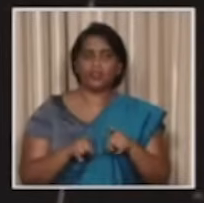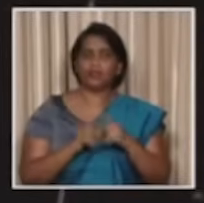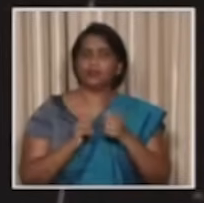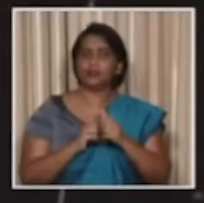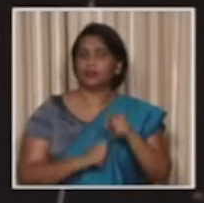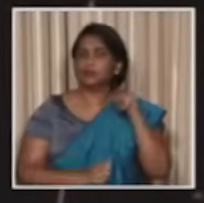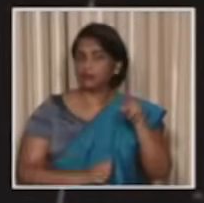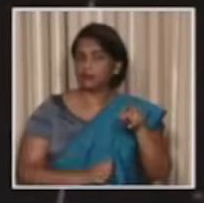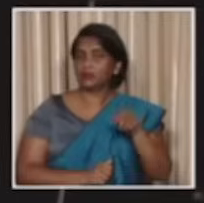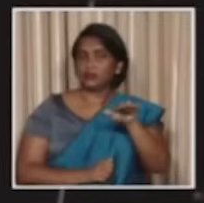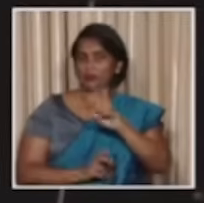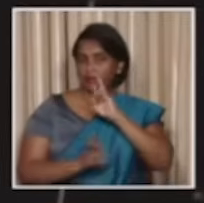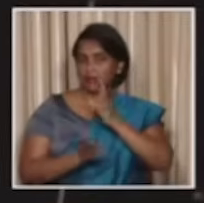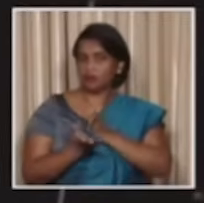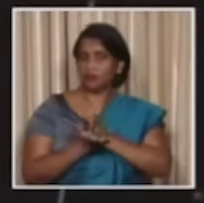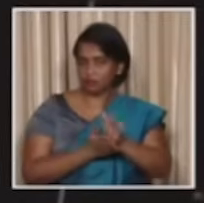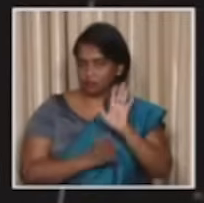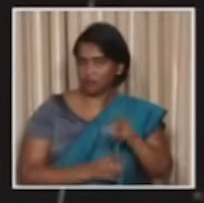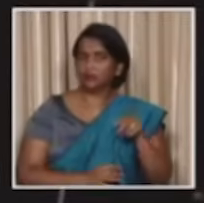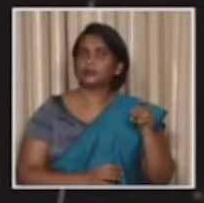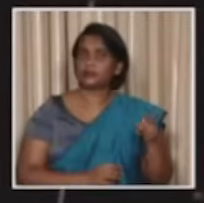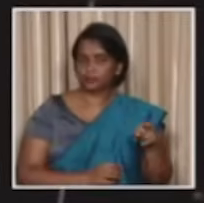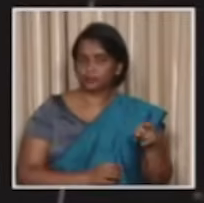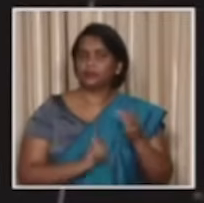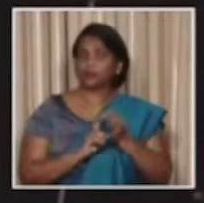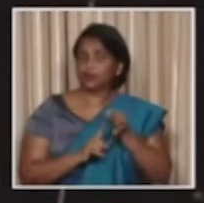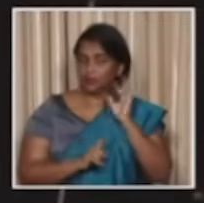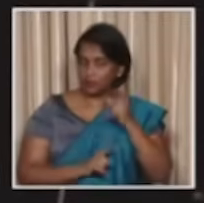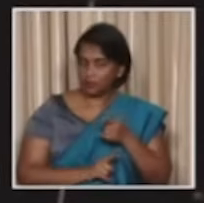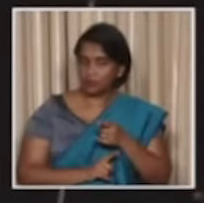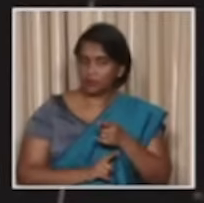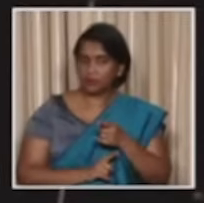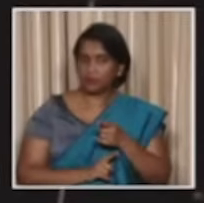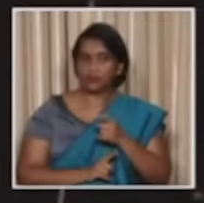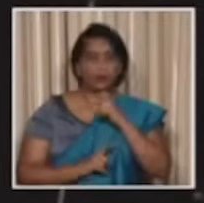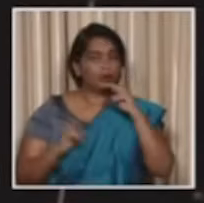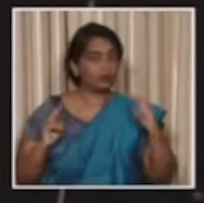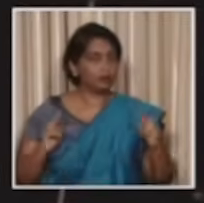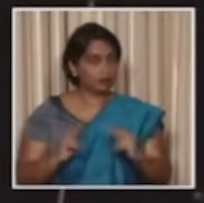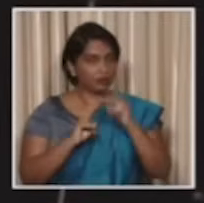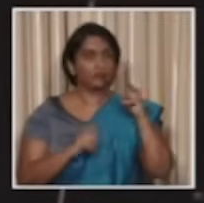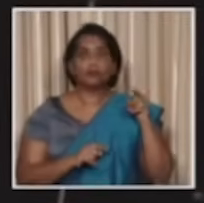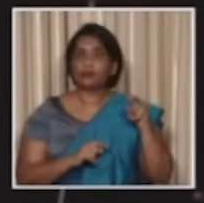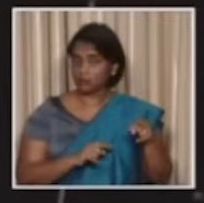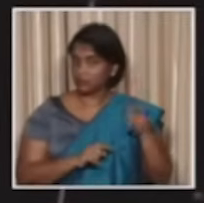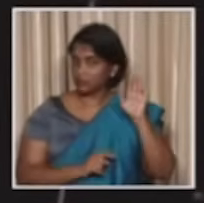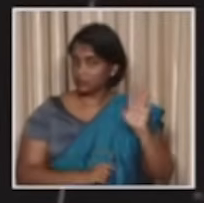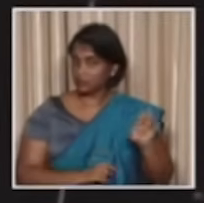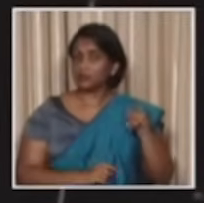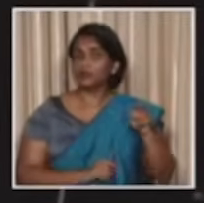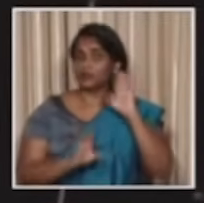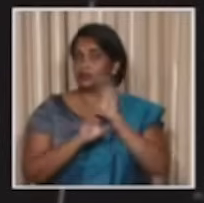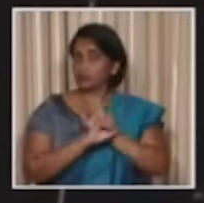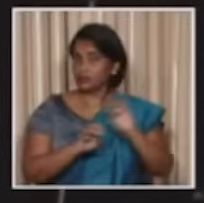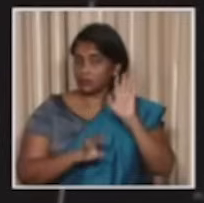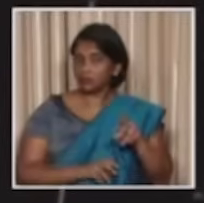house. Sir, you are misleading the house. The Supreme Court, Honorable Supreme Court also said there